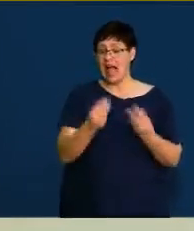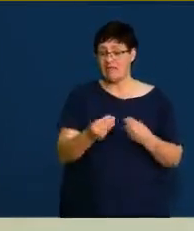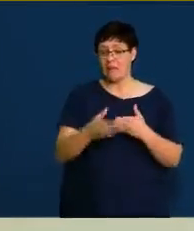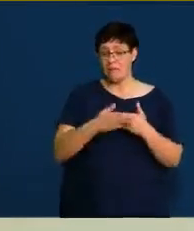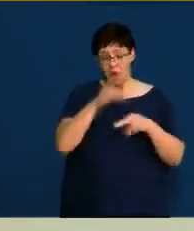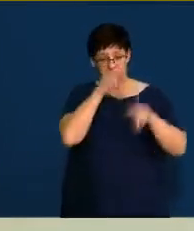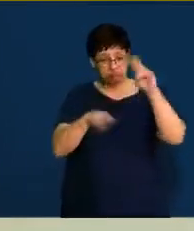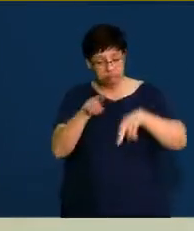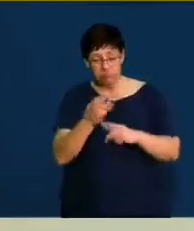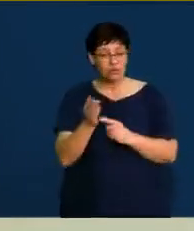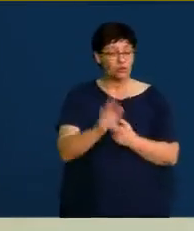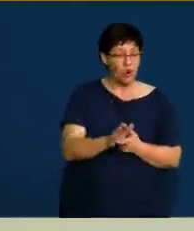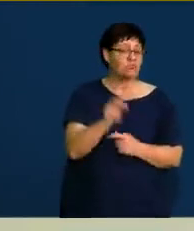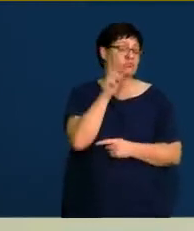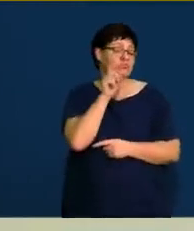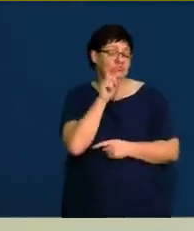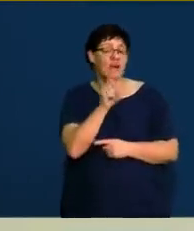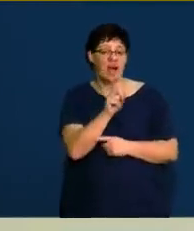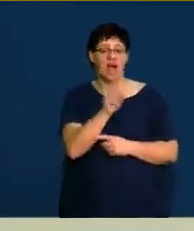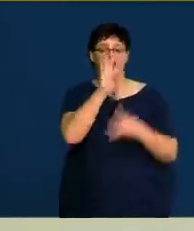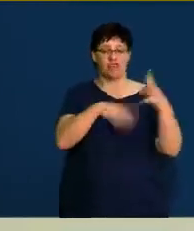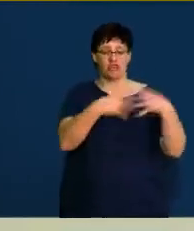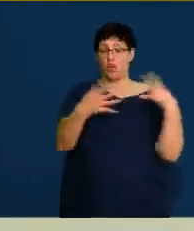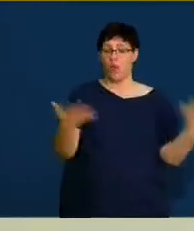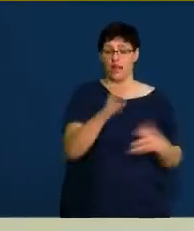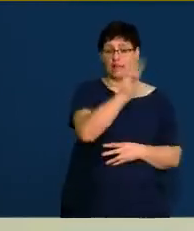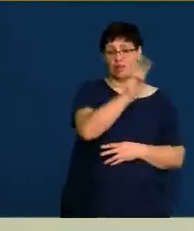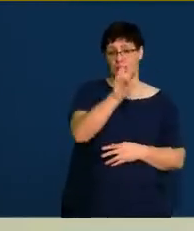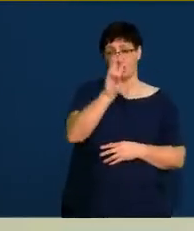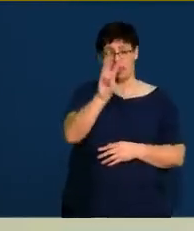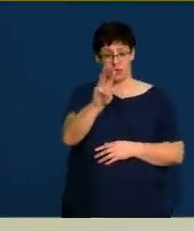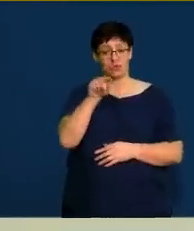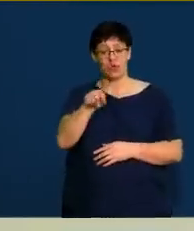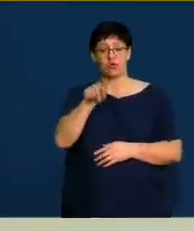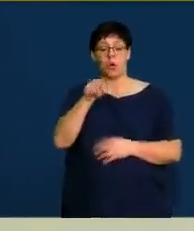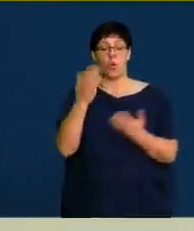revision shows for you guys, so please check out the schedule on